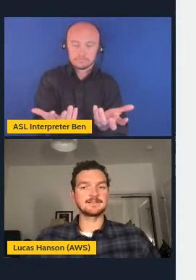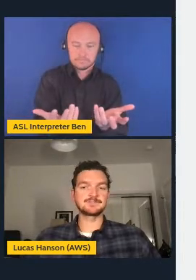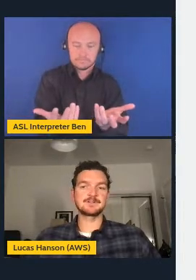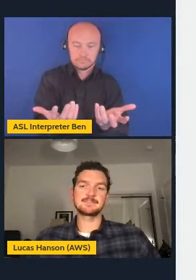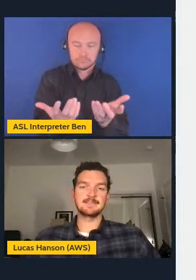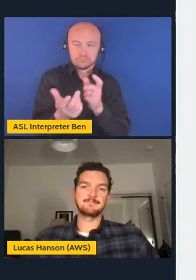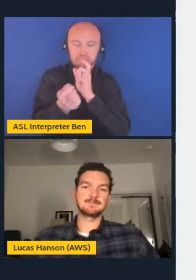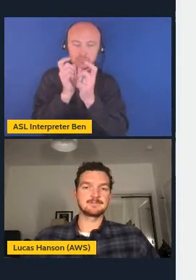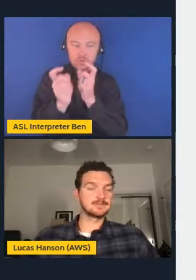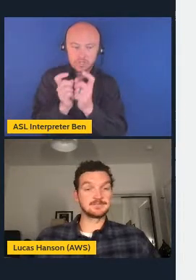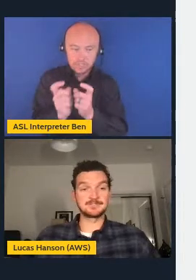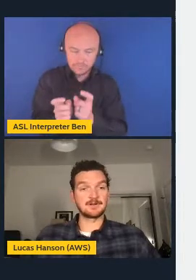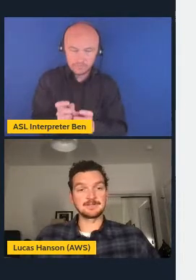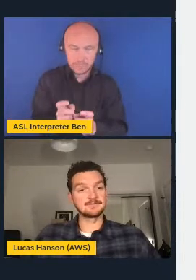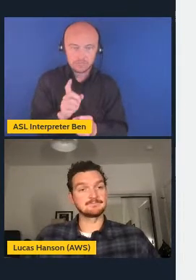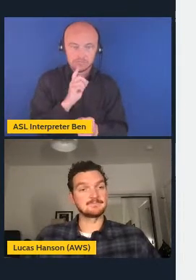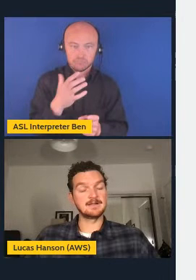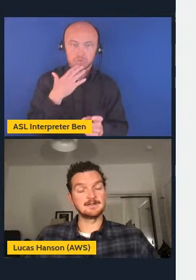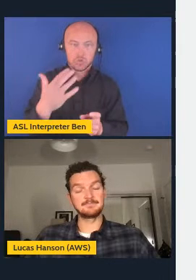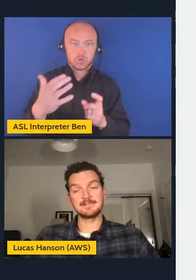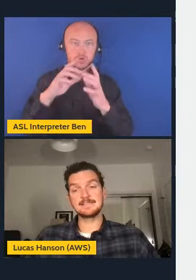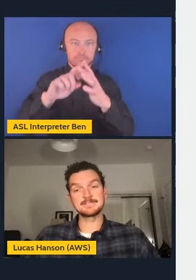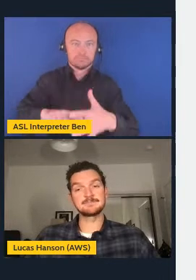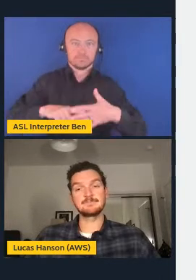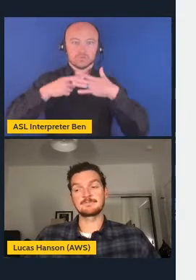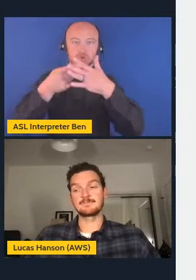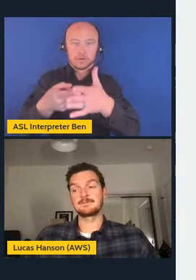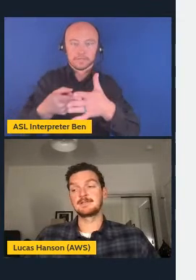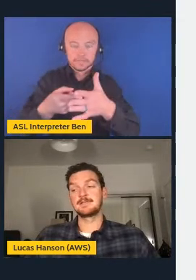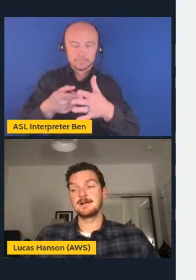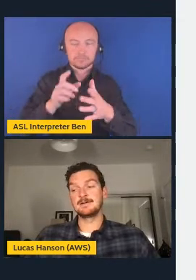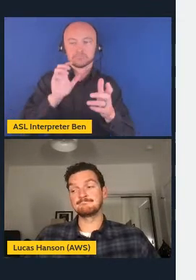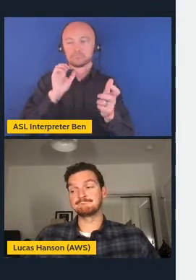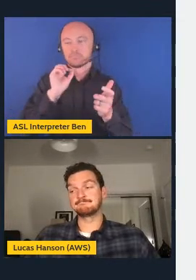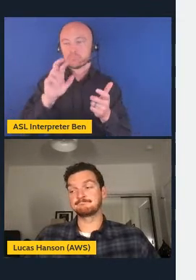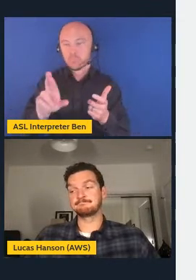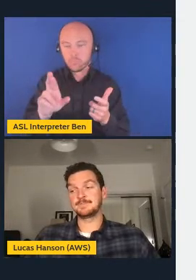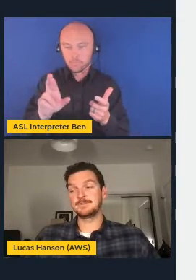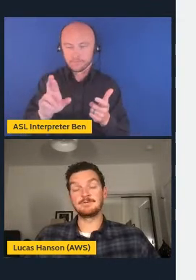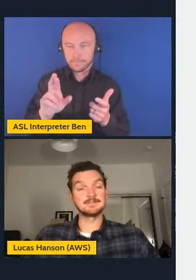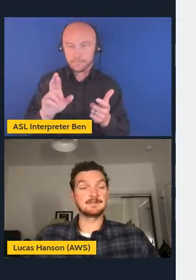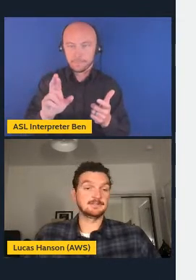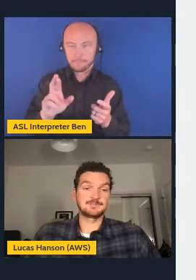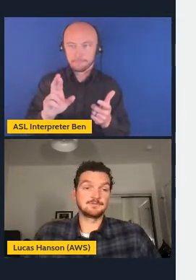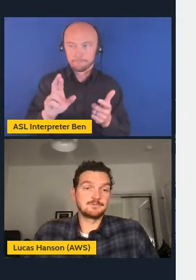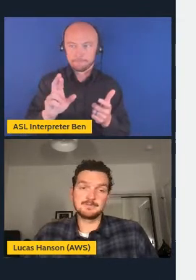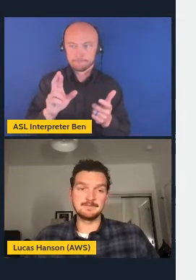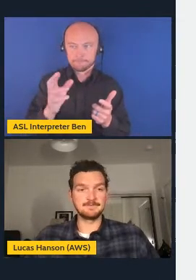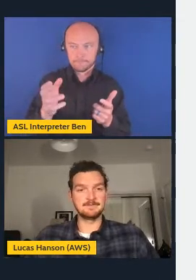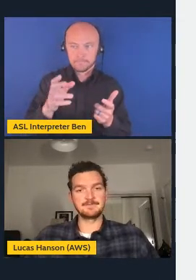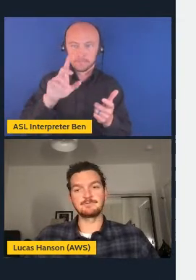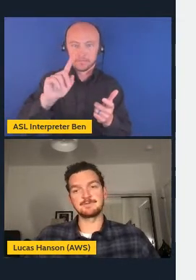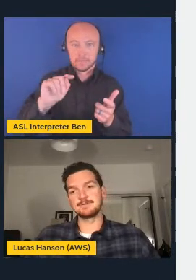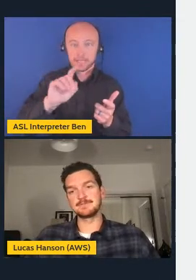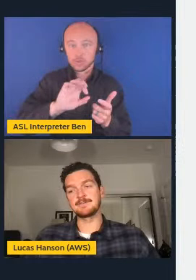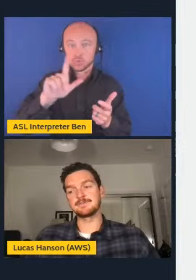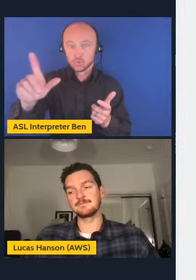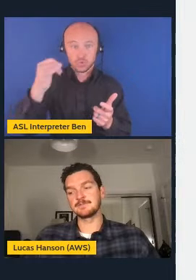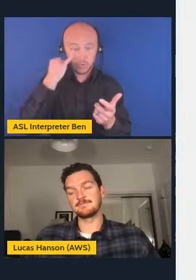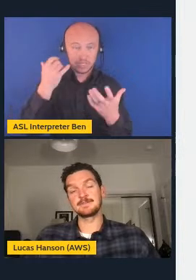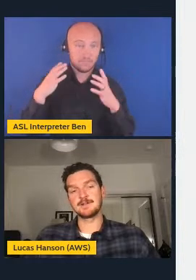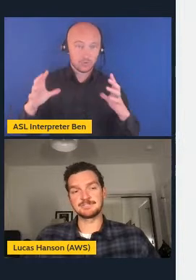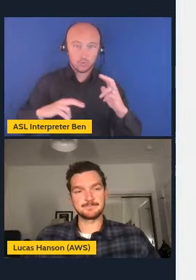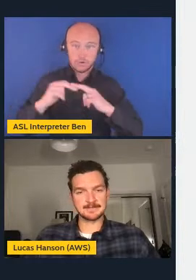config construct that can be a really good starting place, or a tool if you don't want to build out your